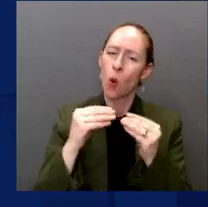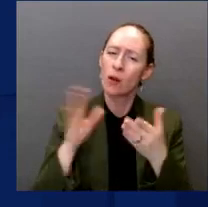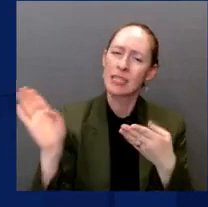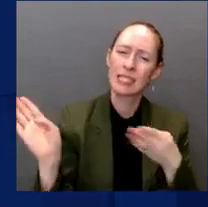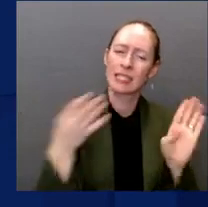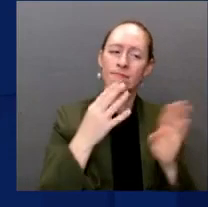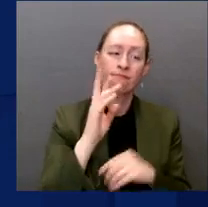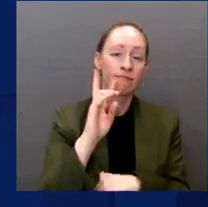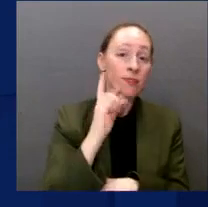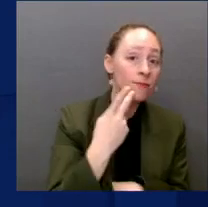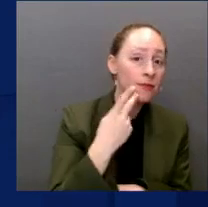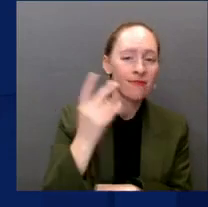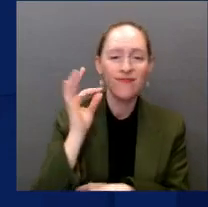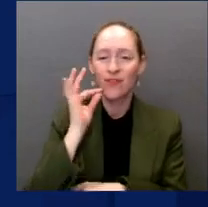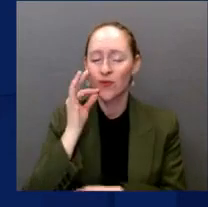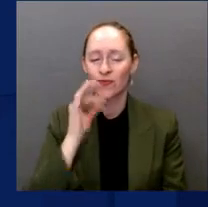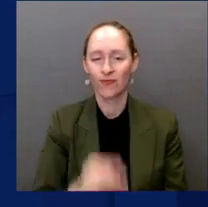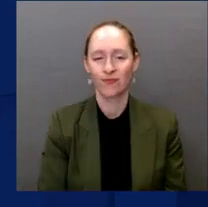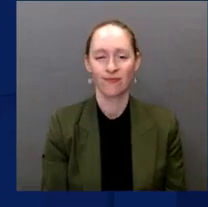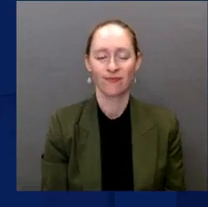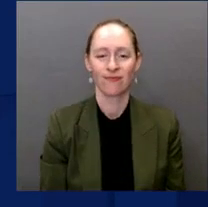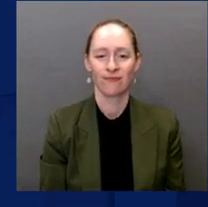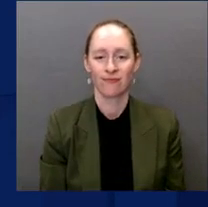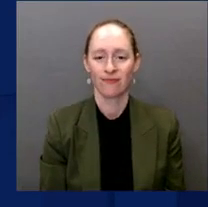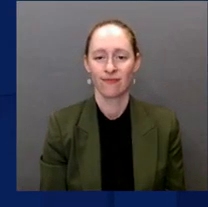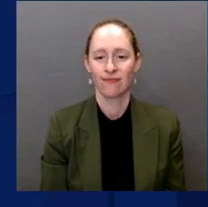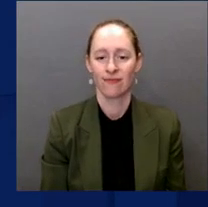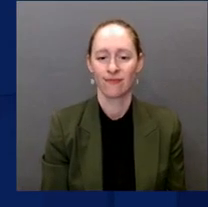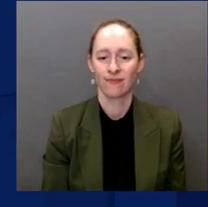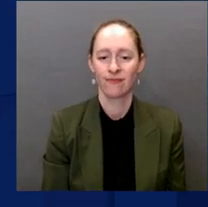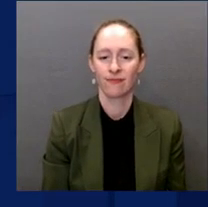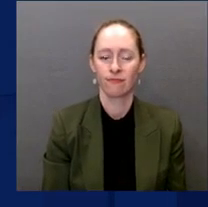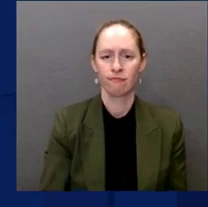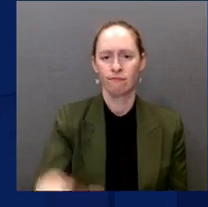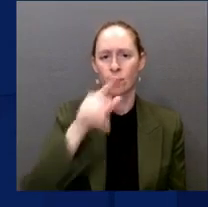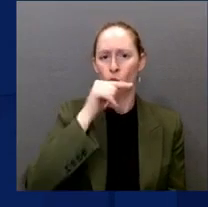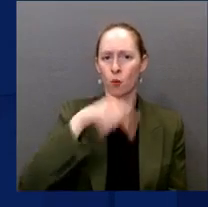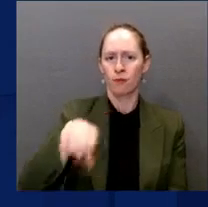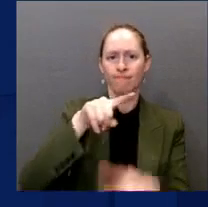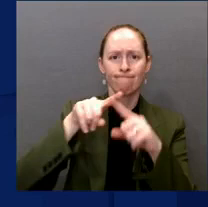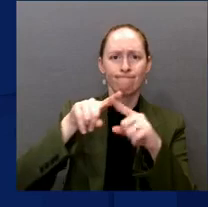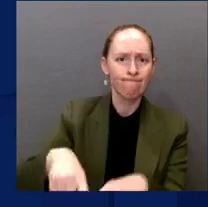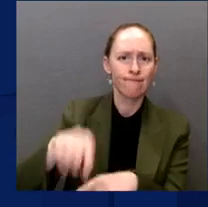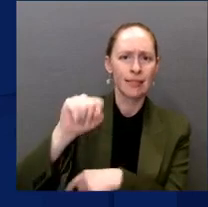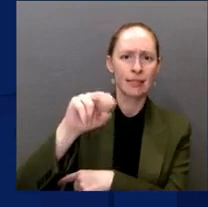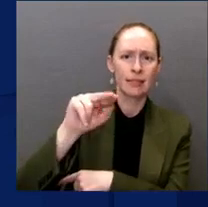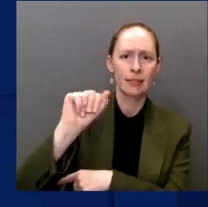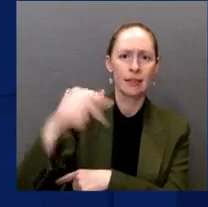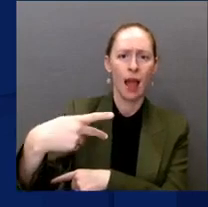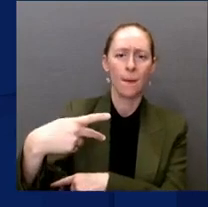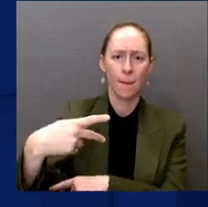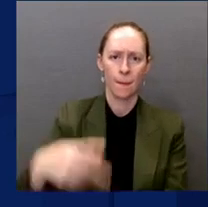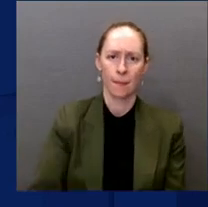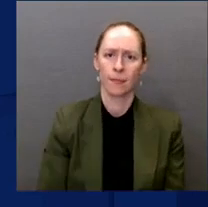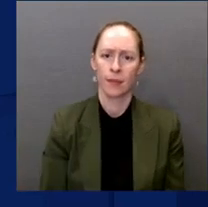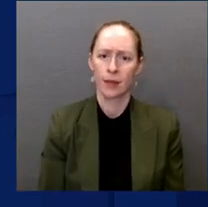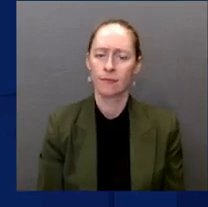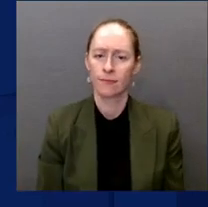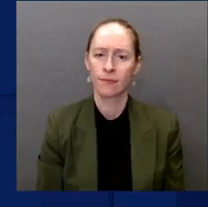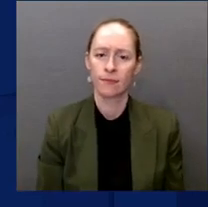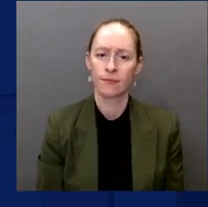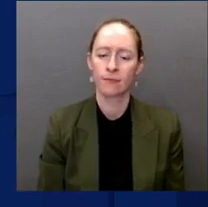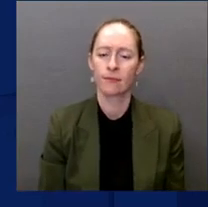on SNAP benefits to buy groceries, so it'll be easier to afford the food that's good for you. You know, until